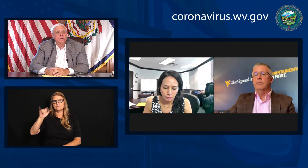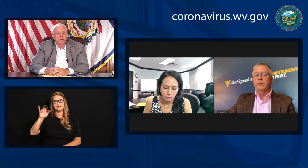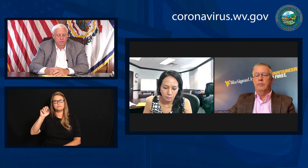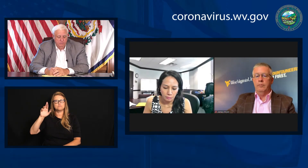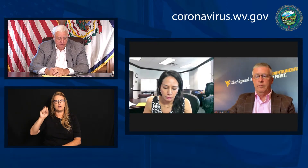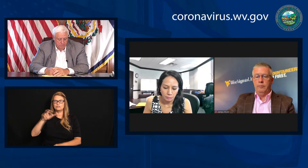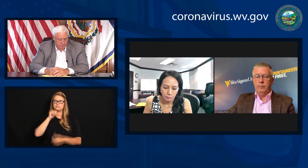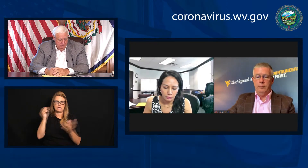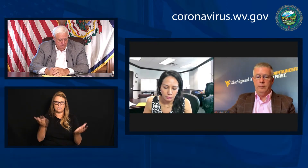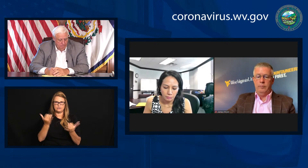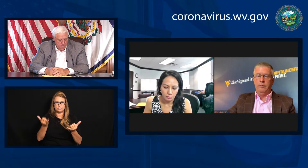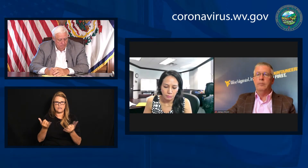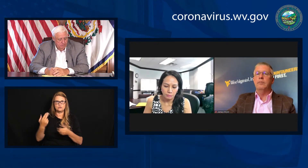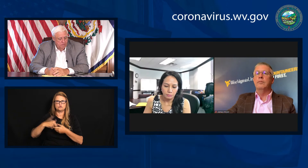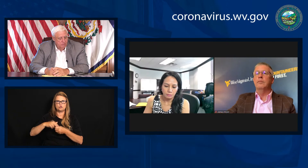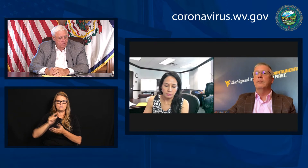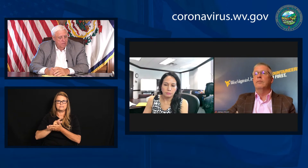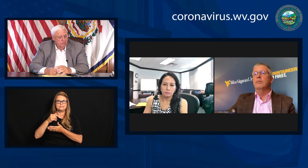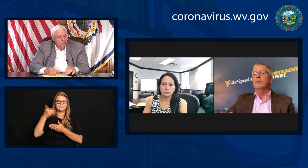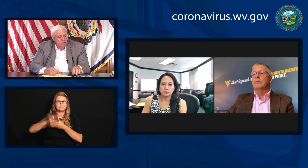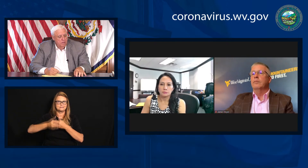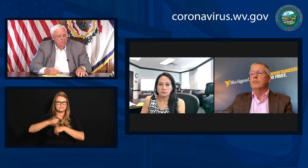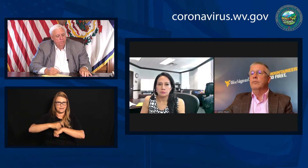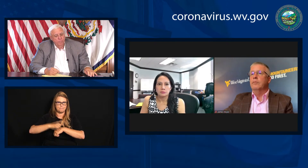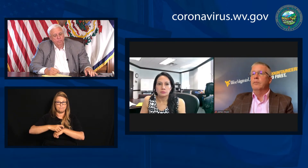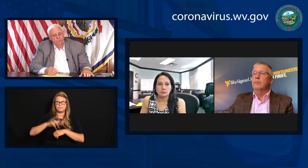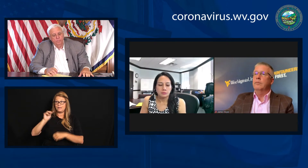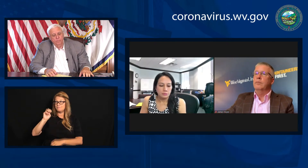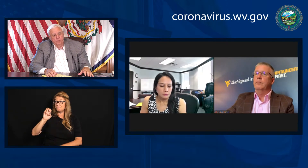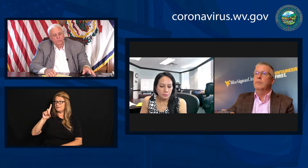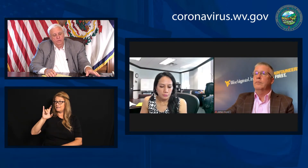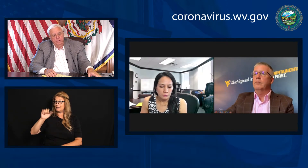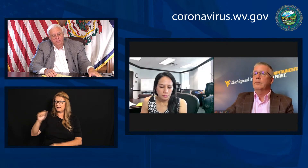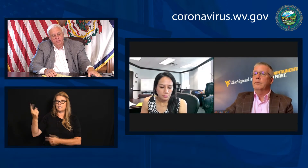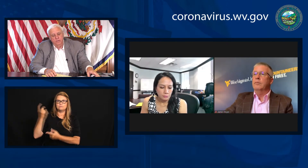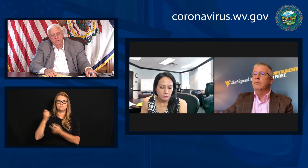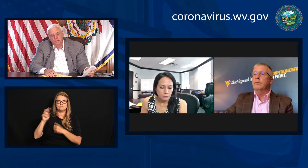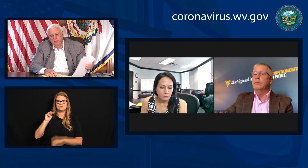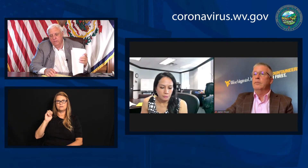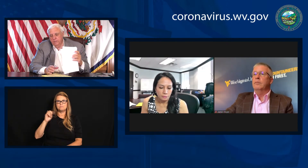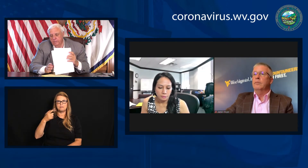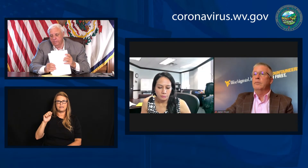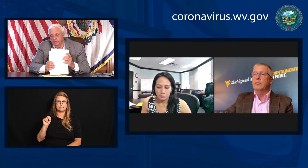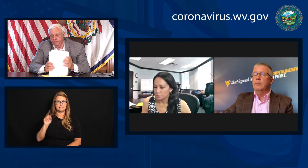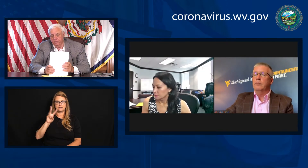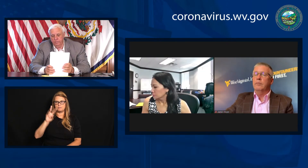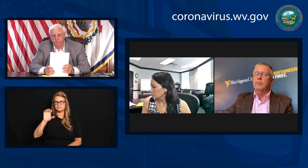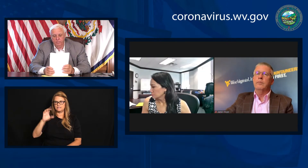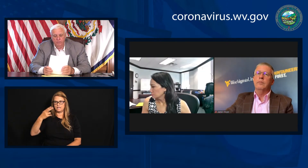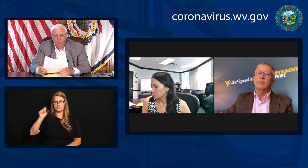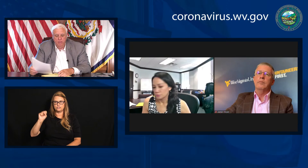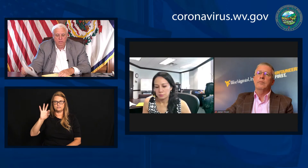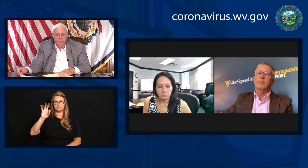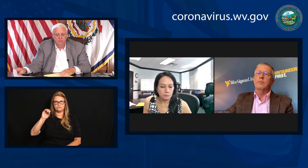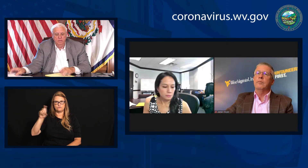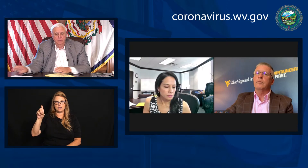and will rejoin us next time. We'll now go to questions from members of the media. The first today from Megan Beshara with WCHS and Fox 11.